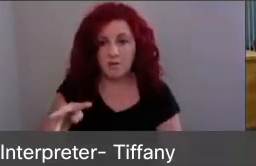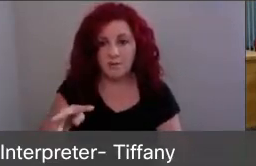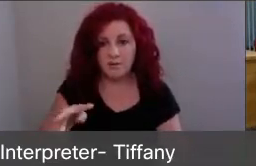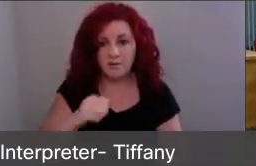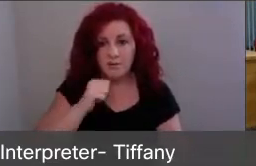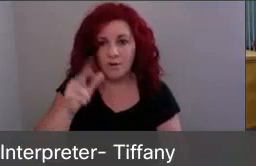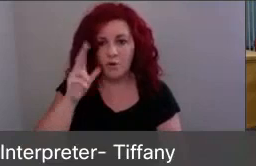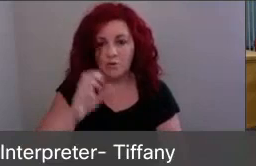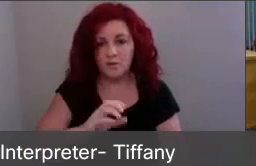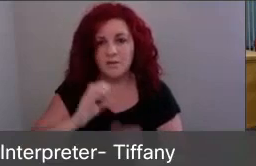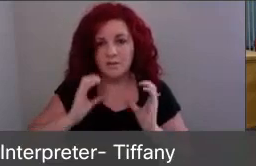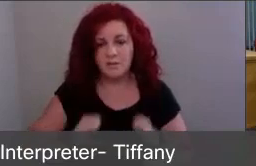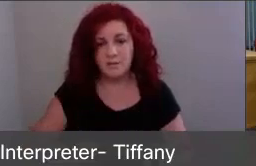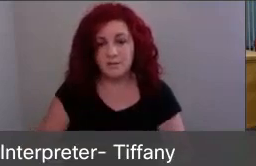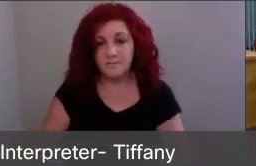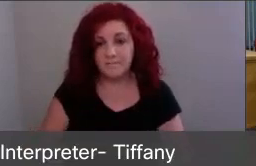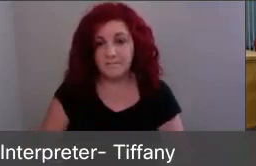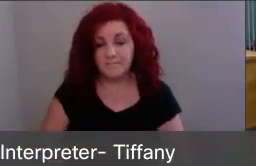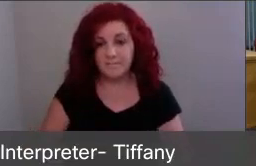unheard citizens. Also,